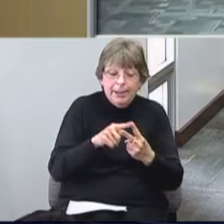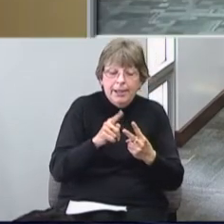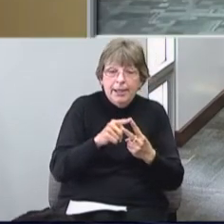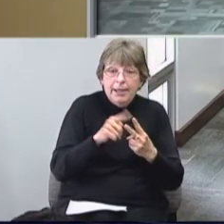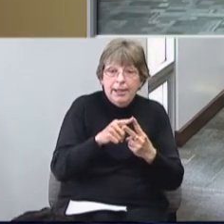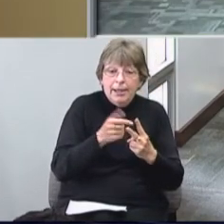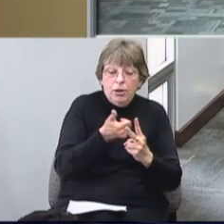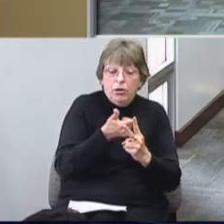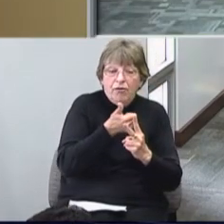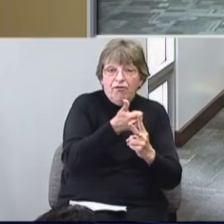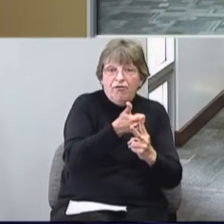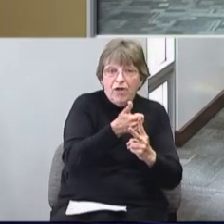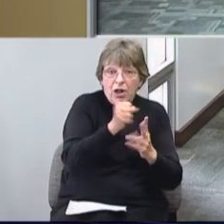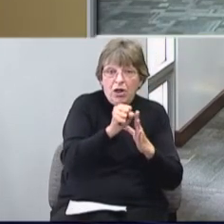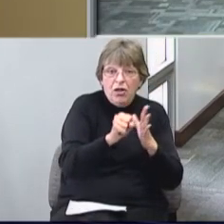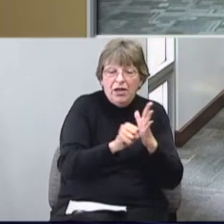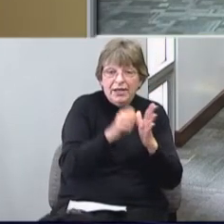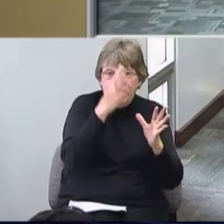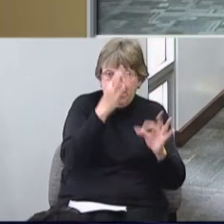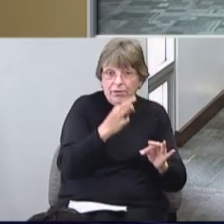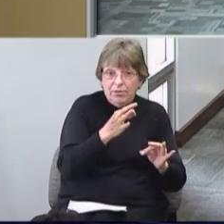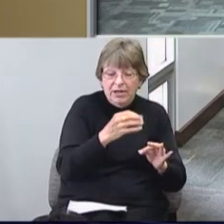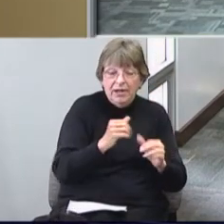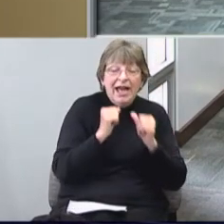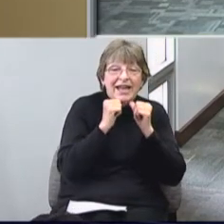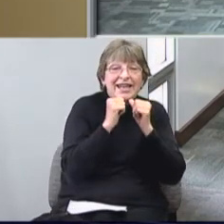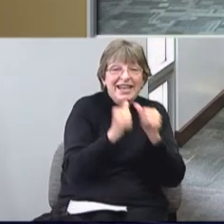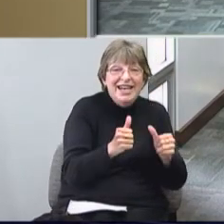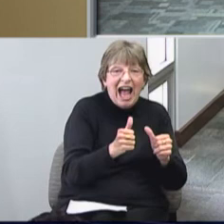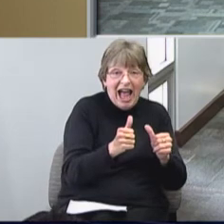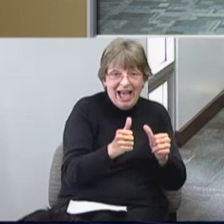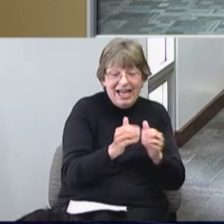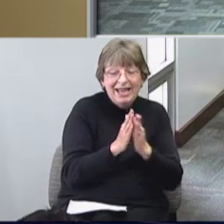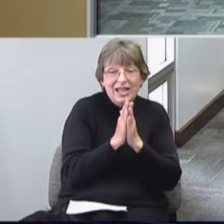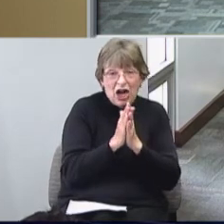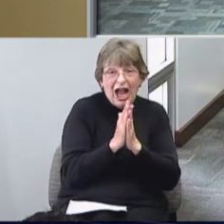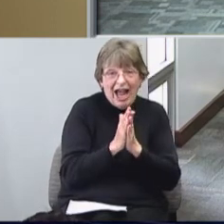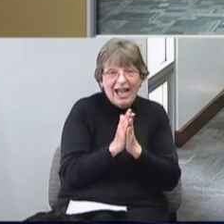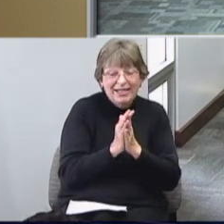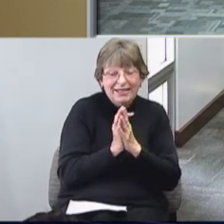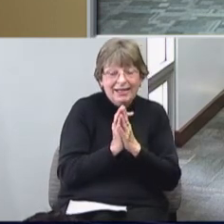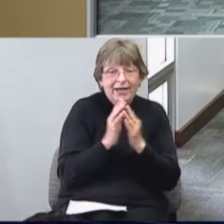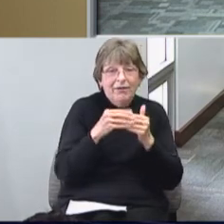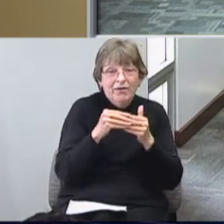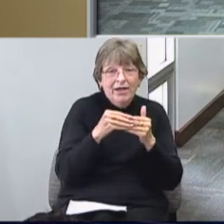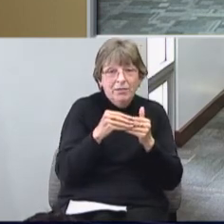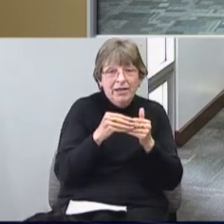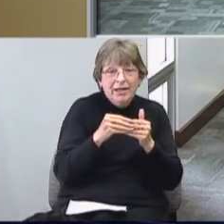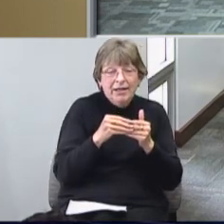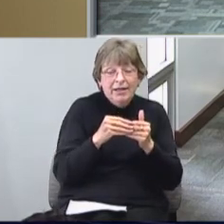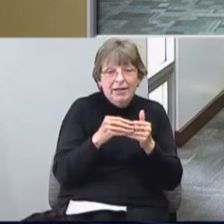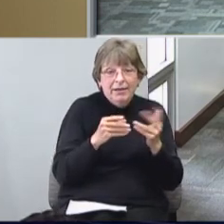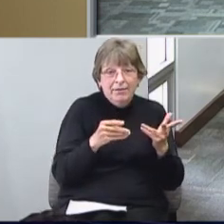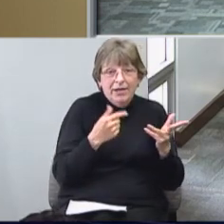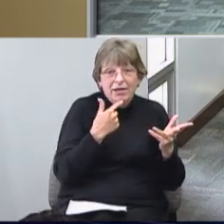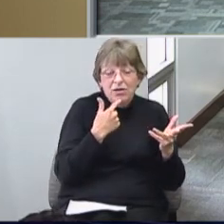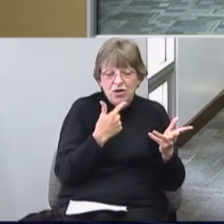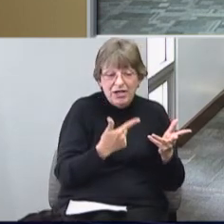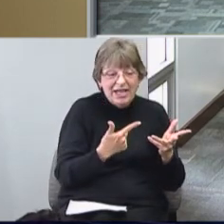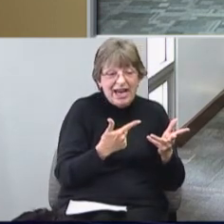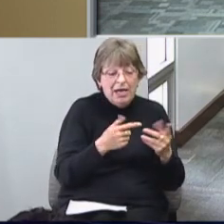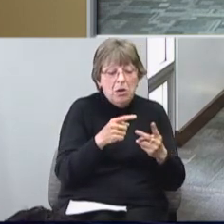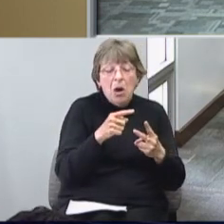Commission determination and deny the appeal. If you do that, you're saying that there was a feasible and prudent alternative to the